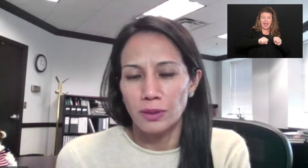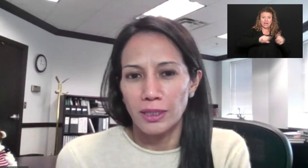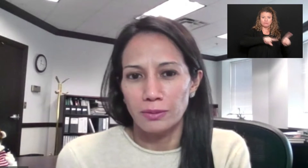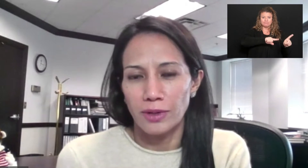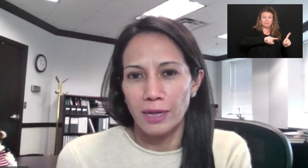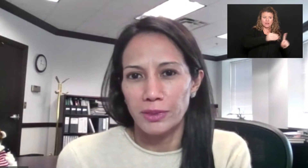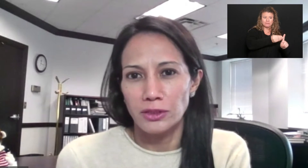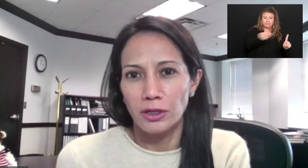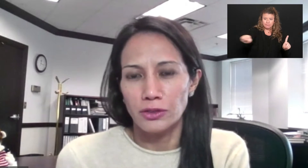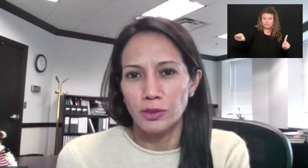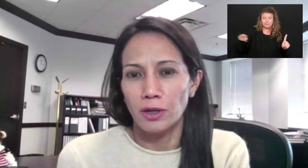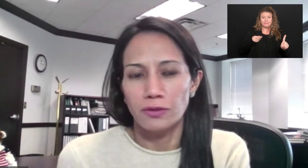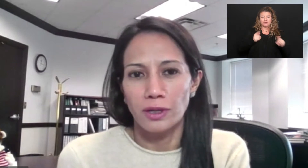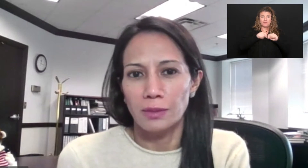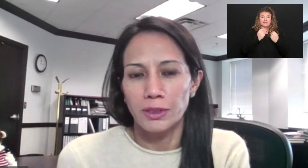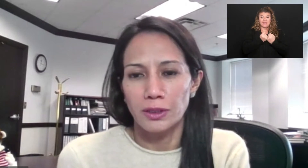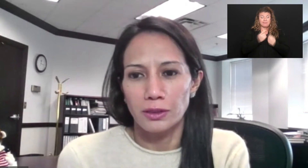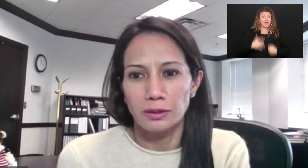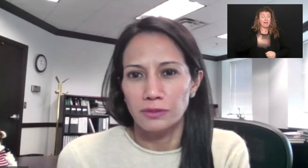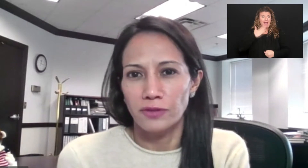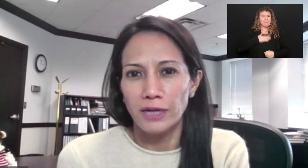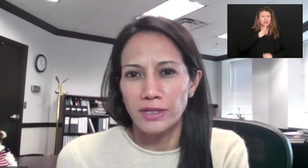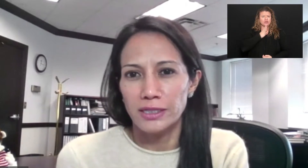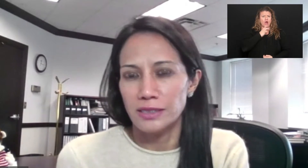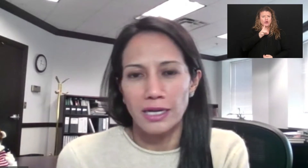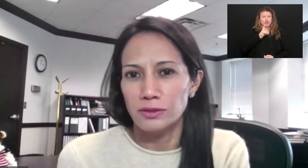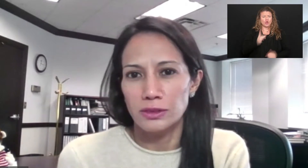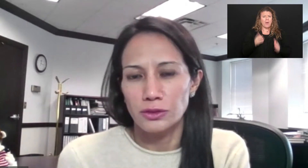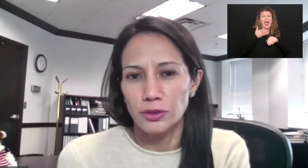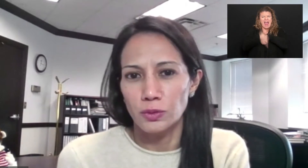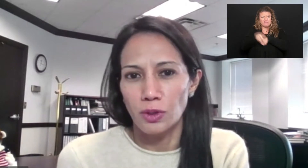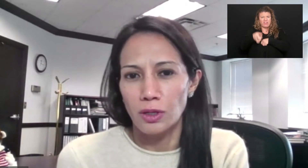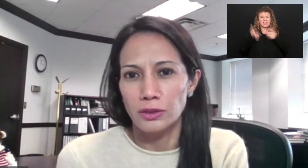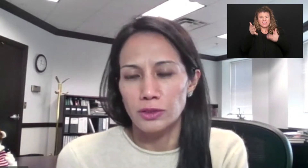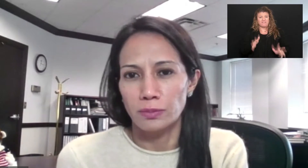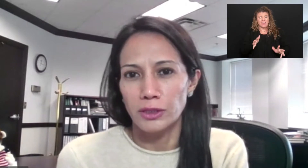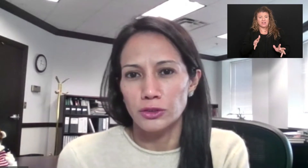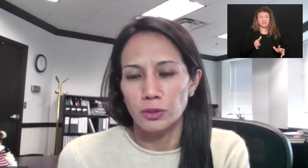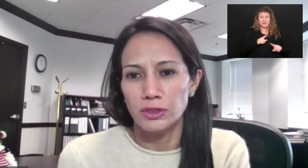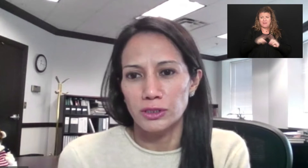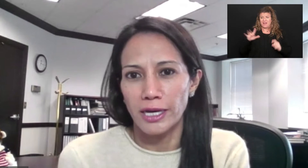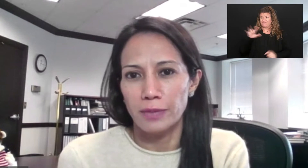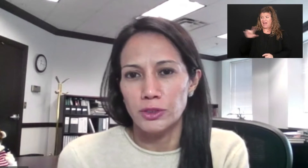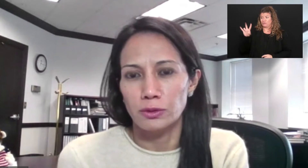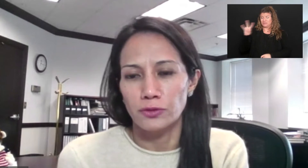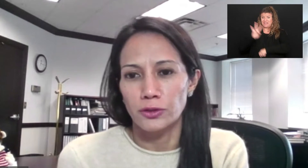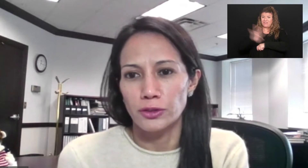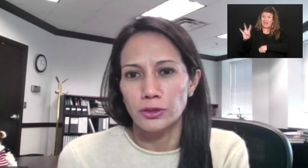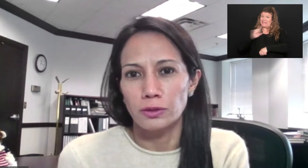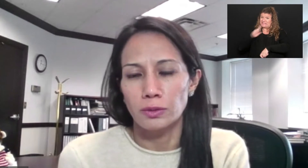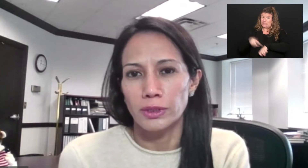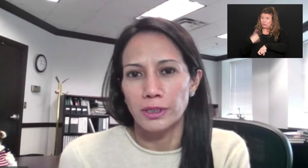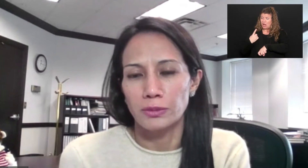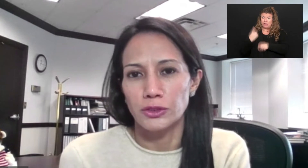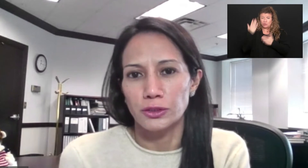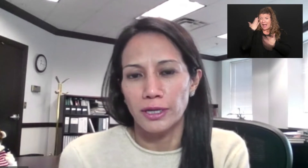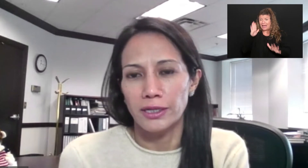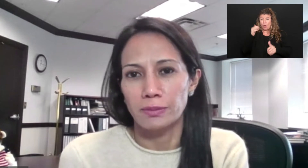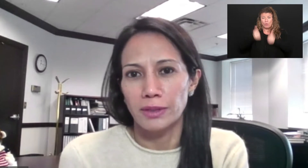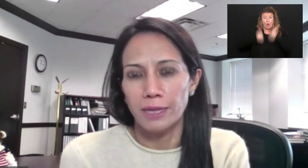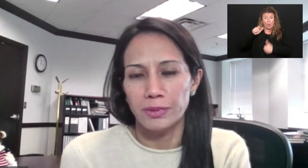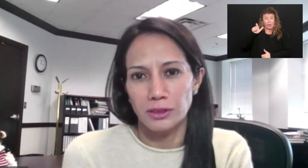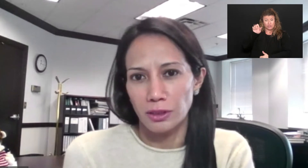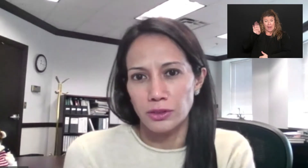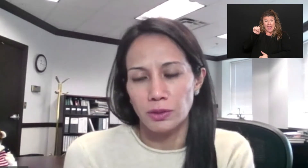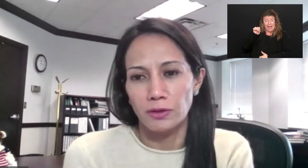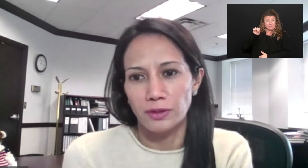team. So we're happy to talk to you offline, but our 5 days sounds too long. So I'm not sure which labs you're referring to or what numbers you're getting,